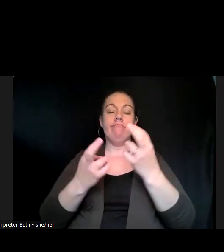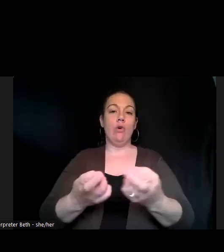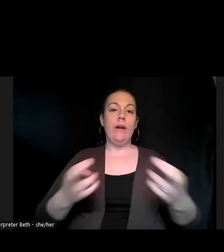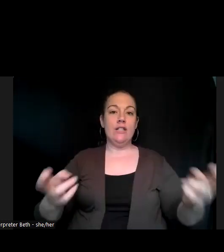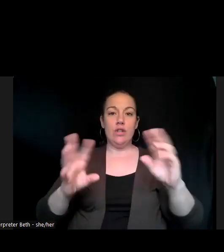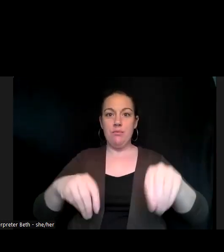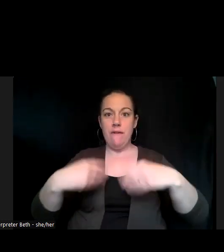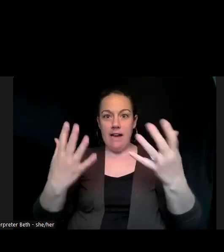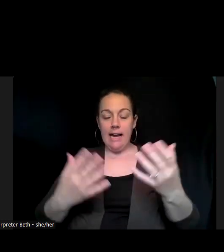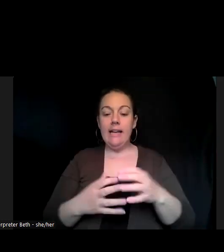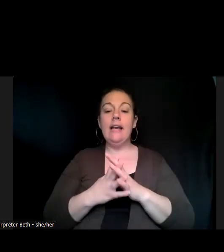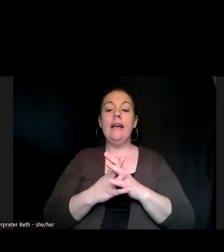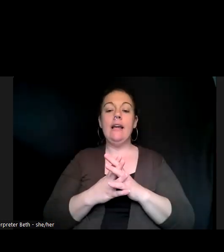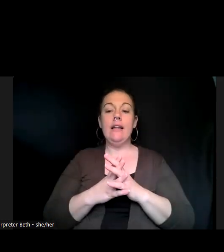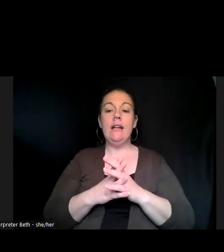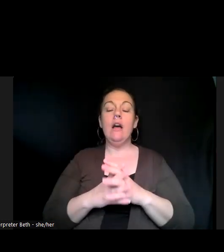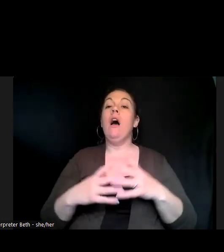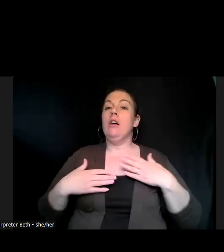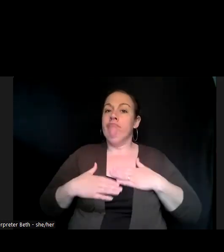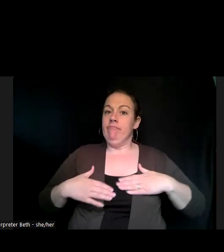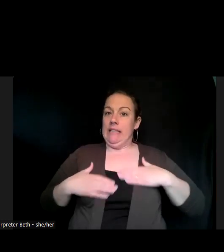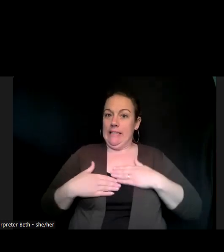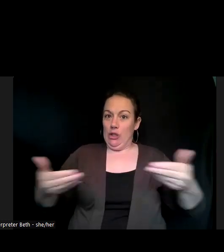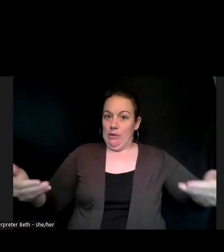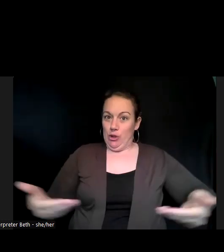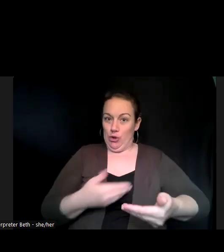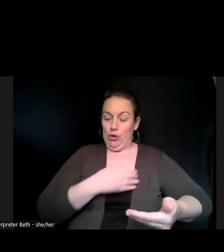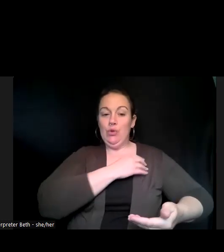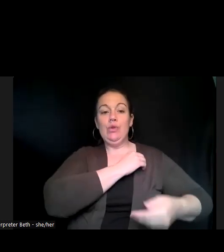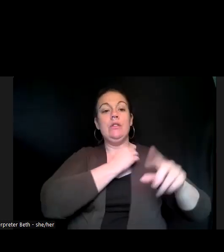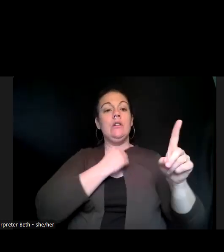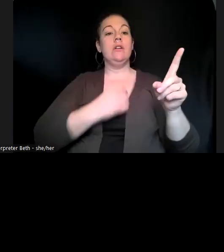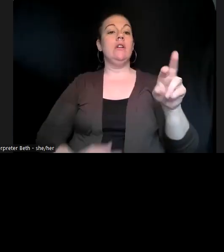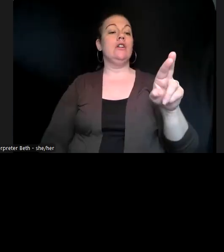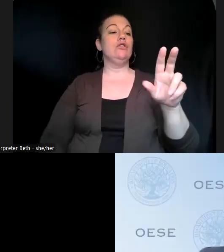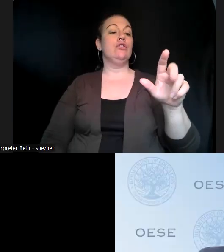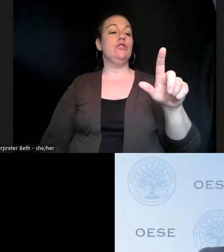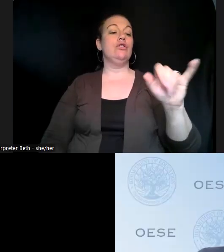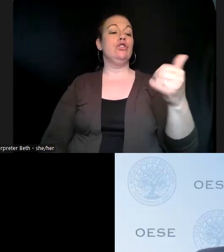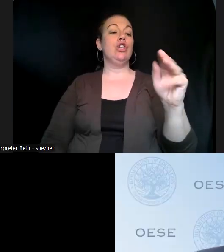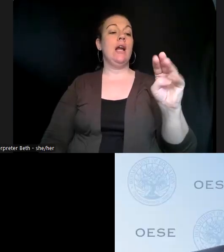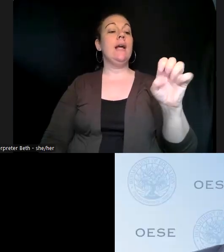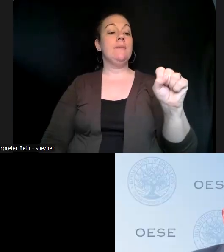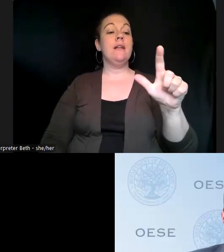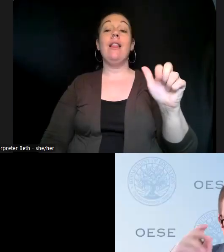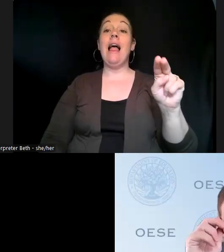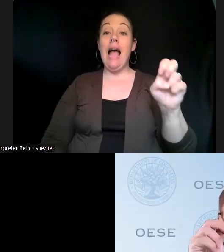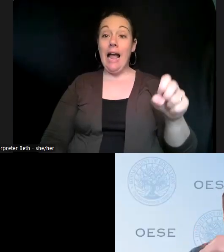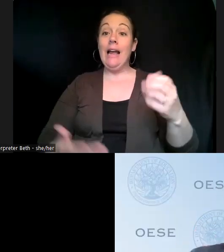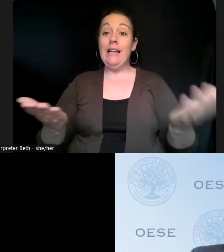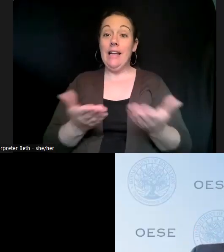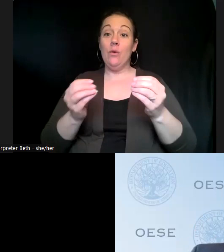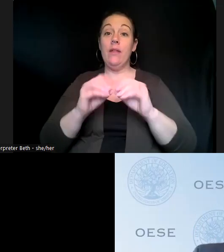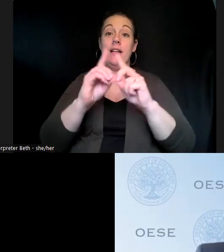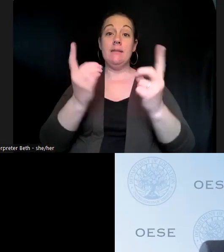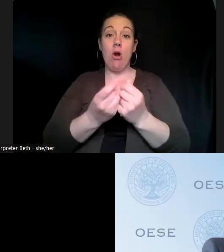I'm very pleased to introduce Dr. James Lane, who's here representing the Department of Education, and look